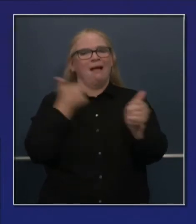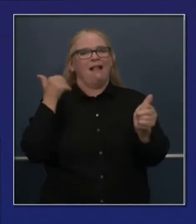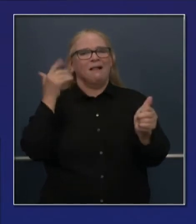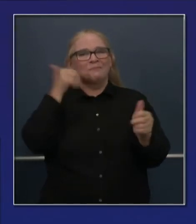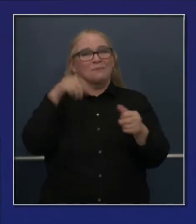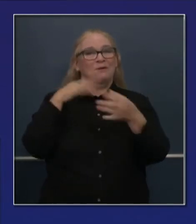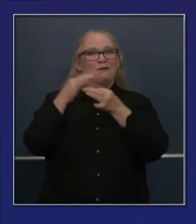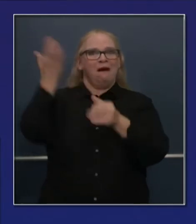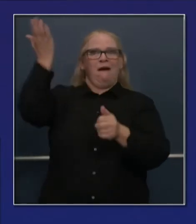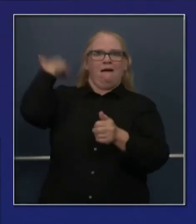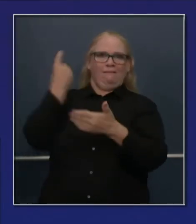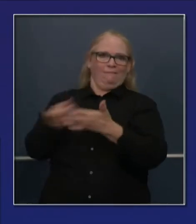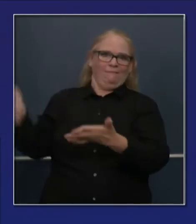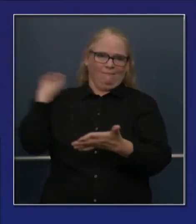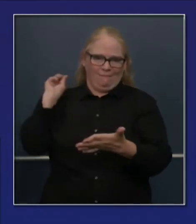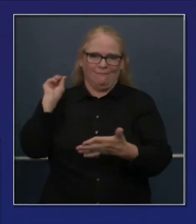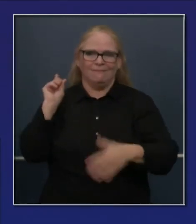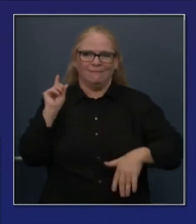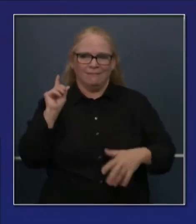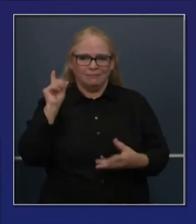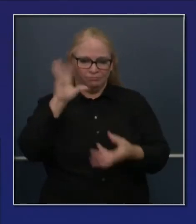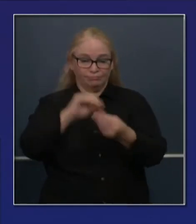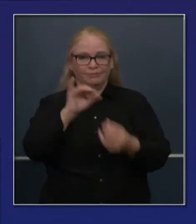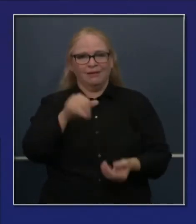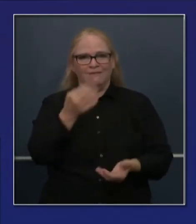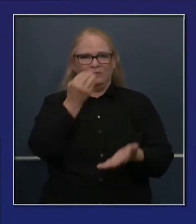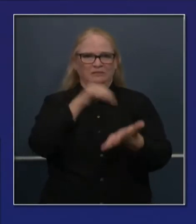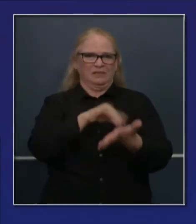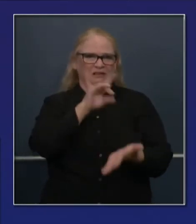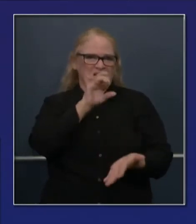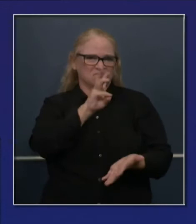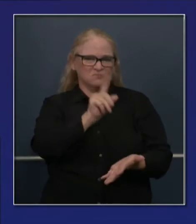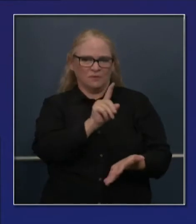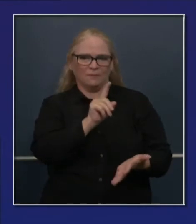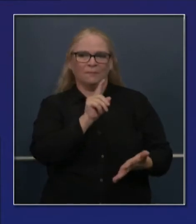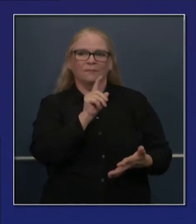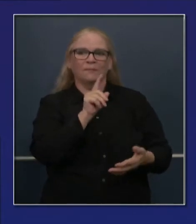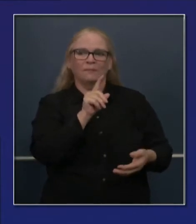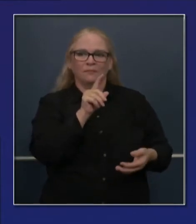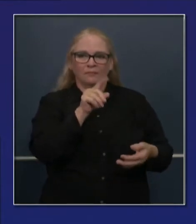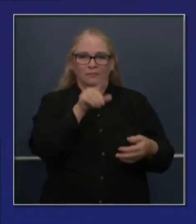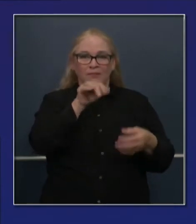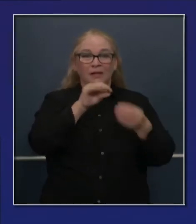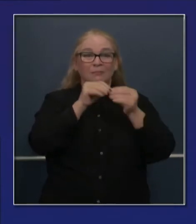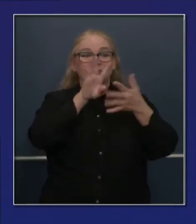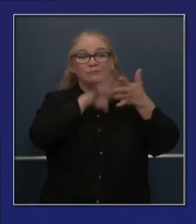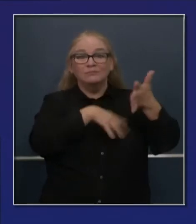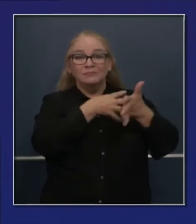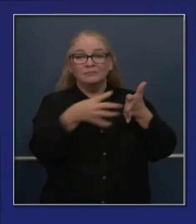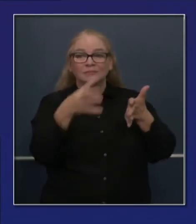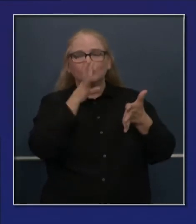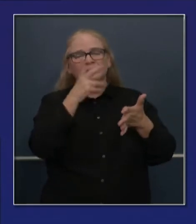of those backlog cases last week, and the numbers we presented last week include